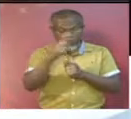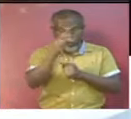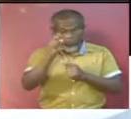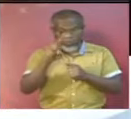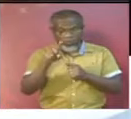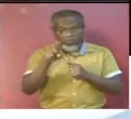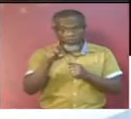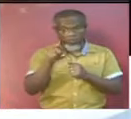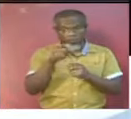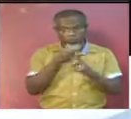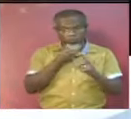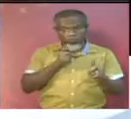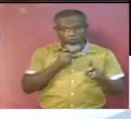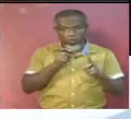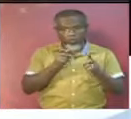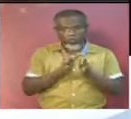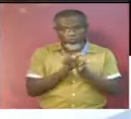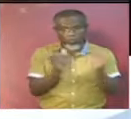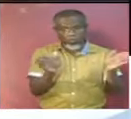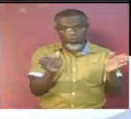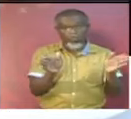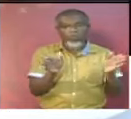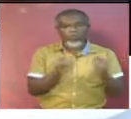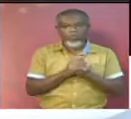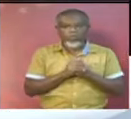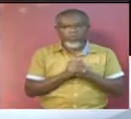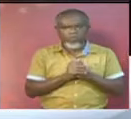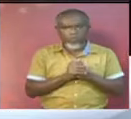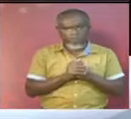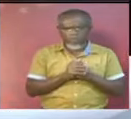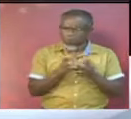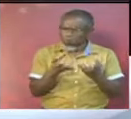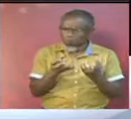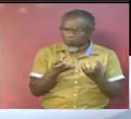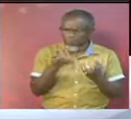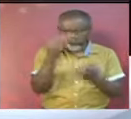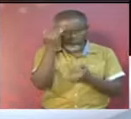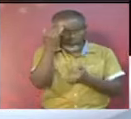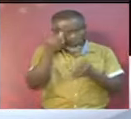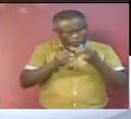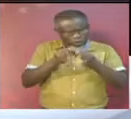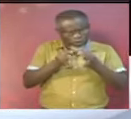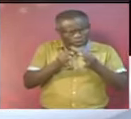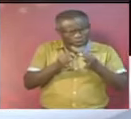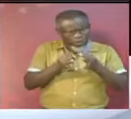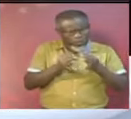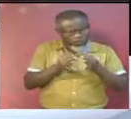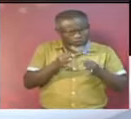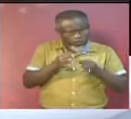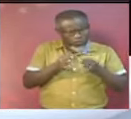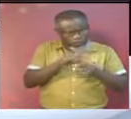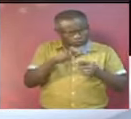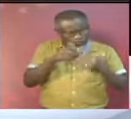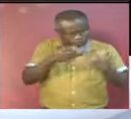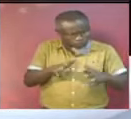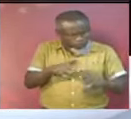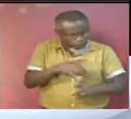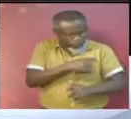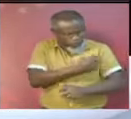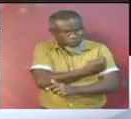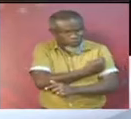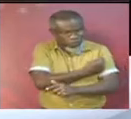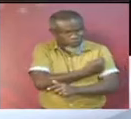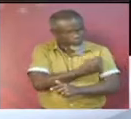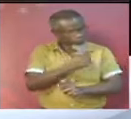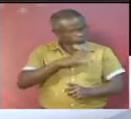is actually from a member of the public who would like to know if it's possible to give blood after being vaccinated. My